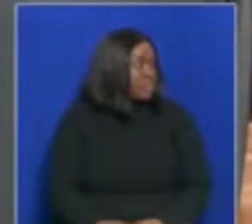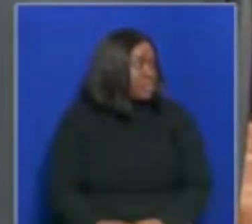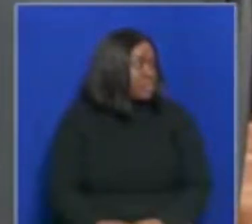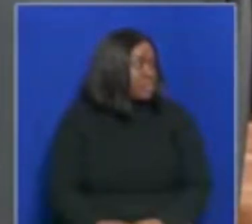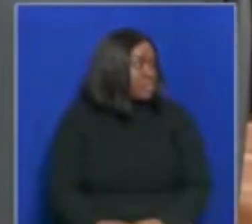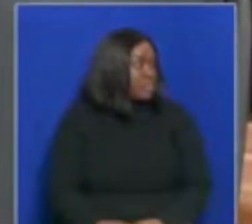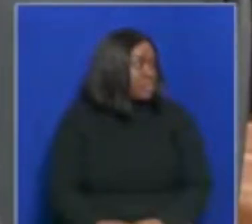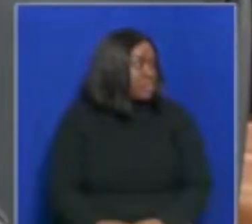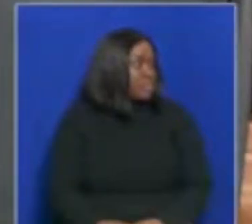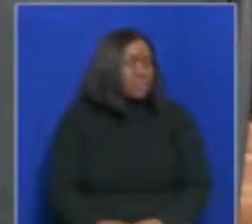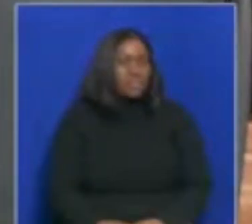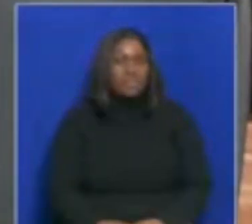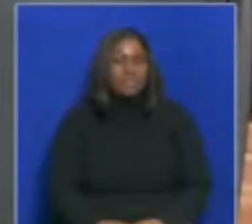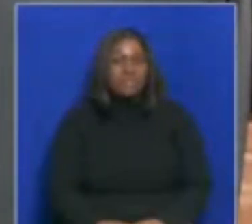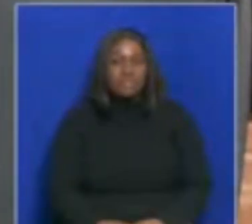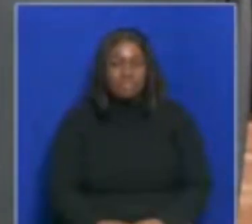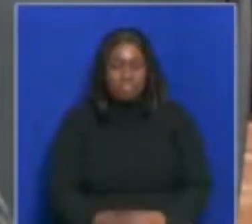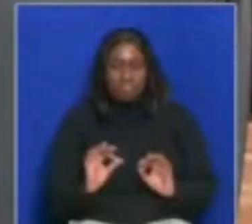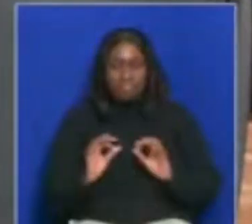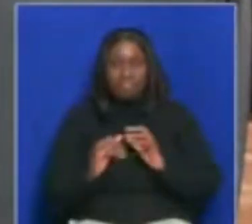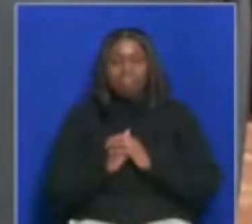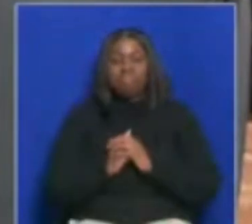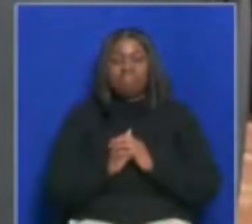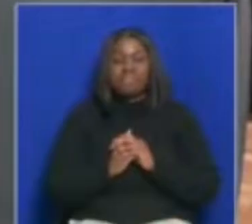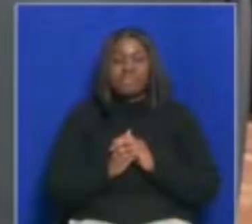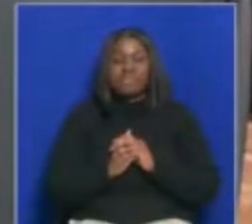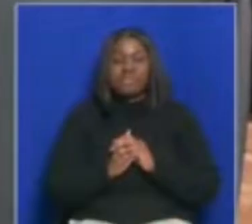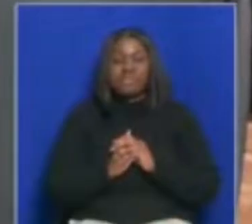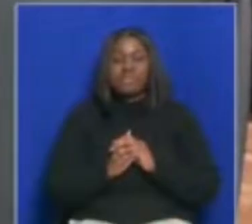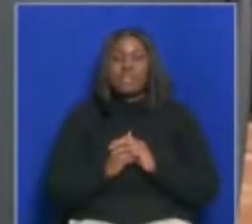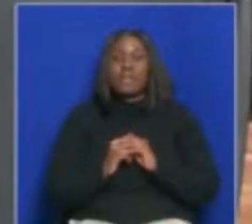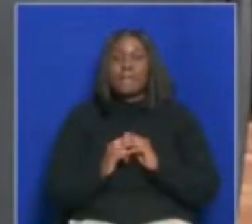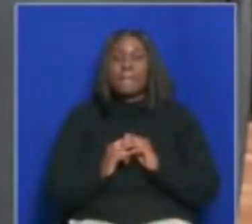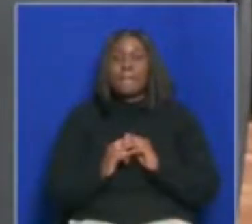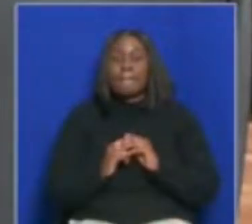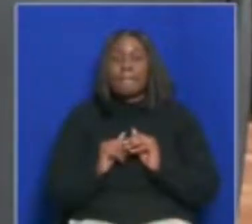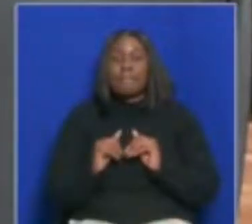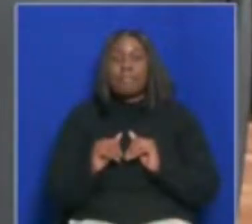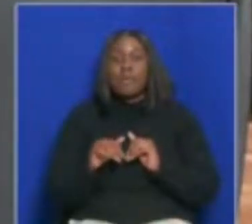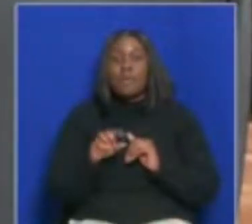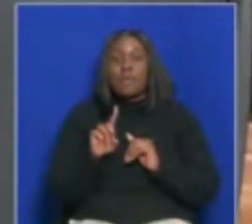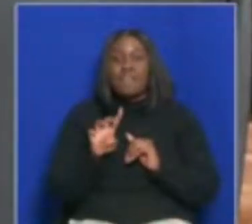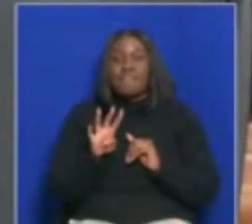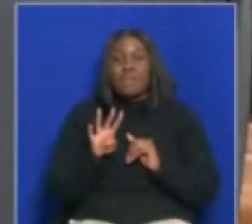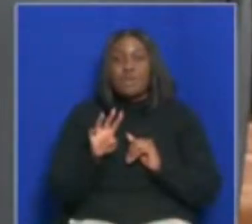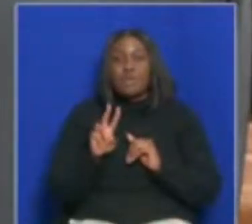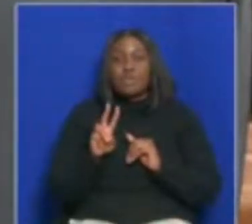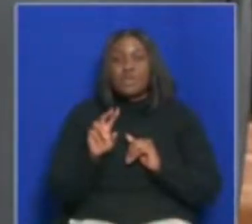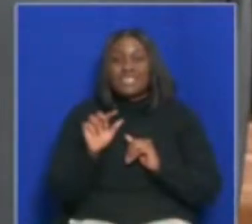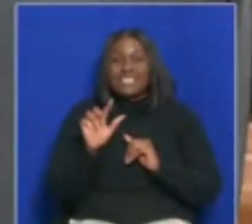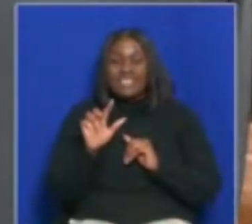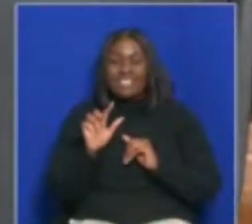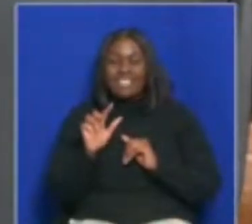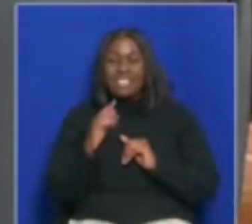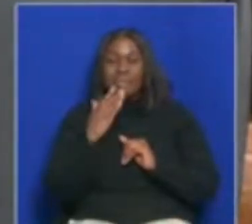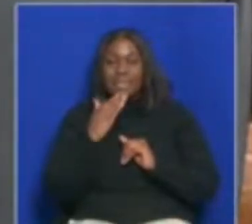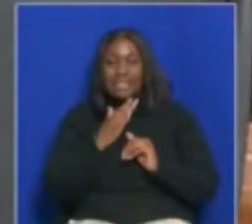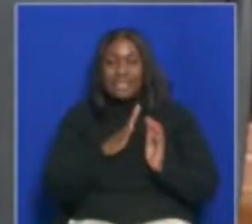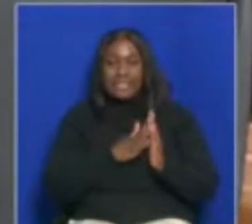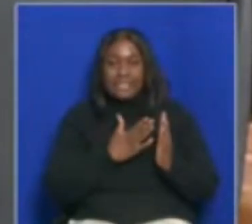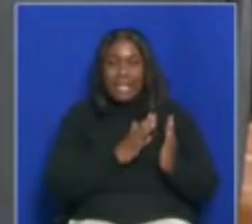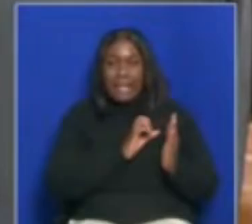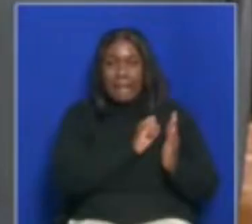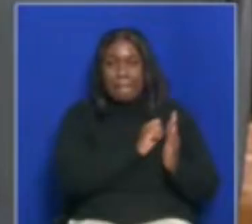Keep 1427 open or to hand because I'm going to ask you to explain paragraph 66.2 with reference